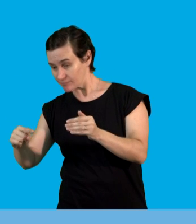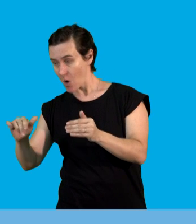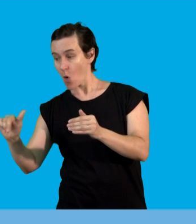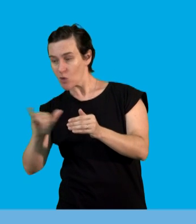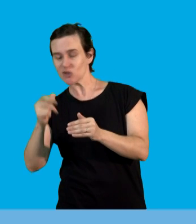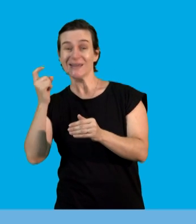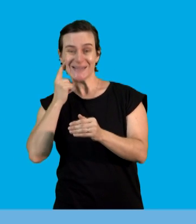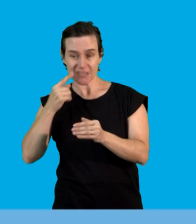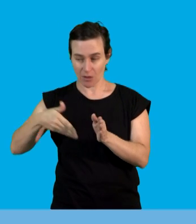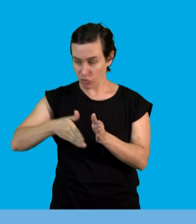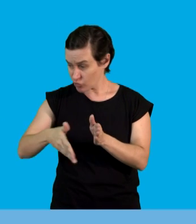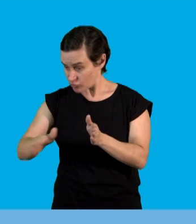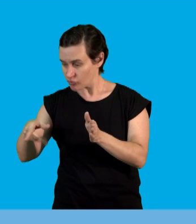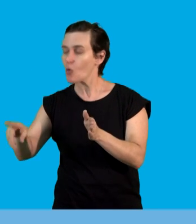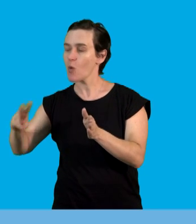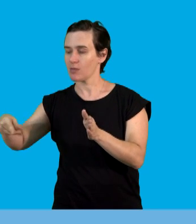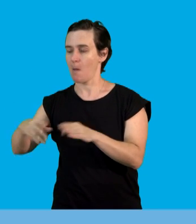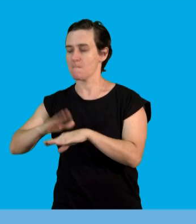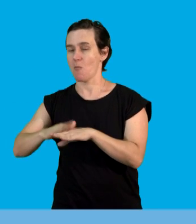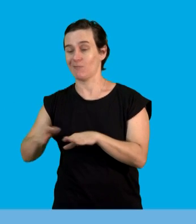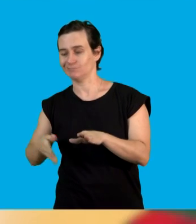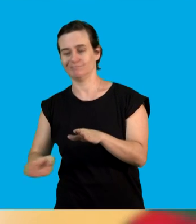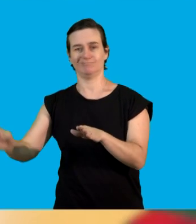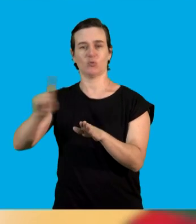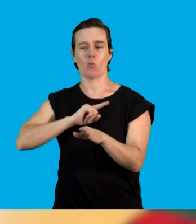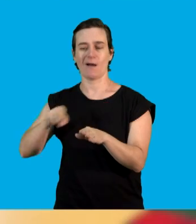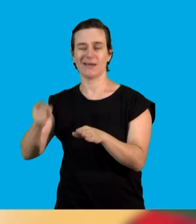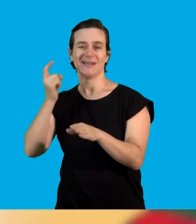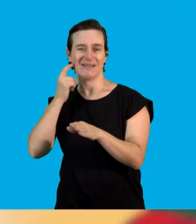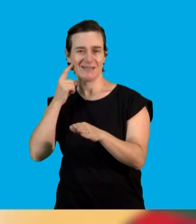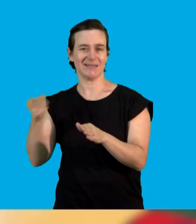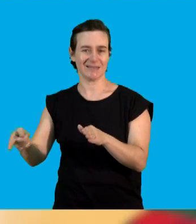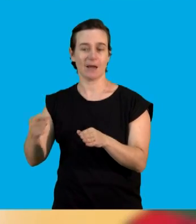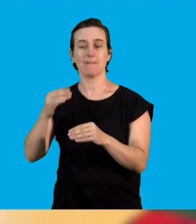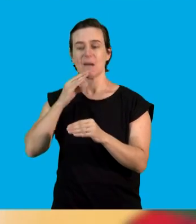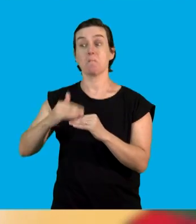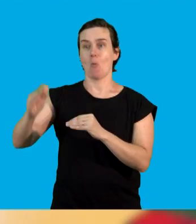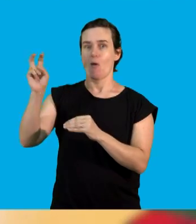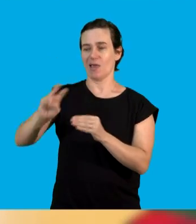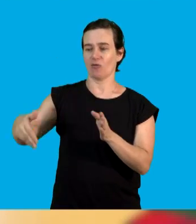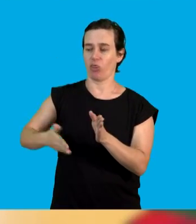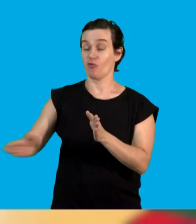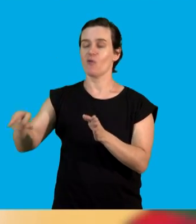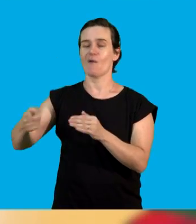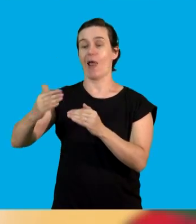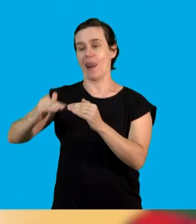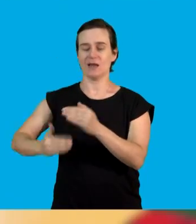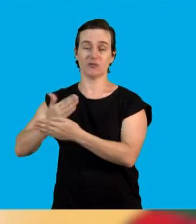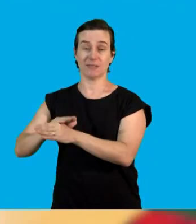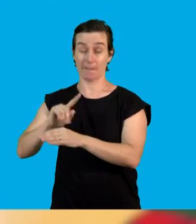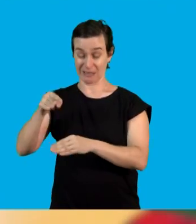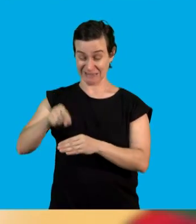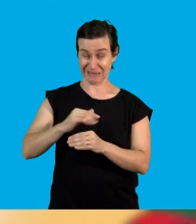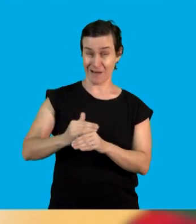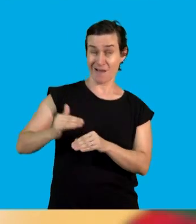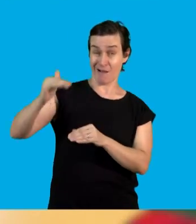resistance. So the path with the least resistance is going to receive the greatest current. However, the one with the highest